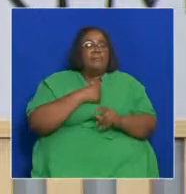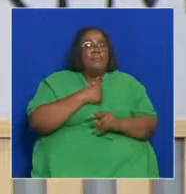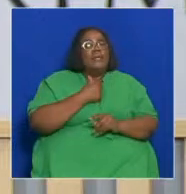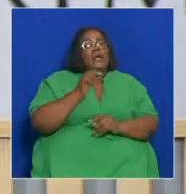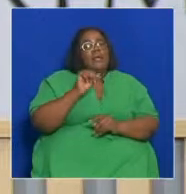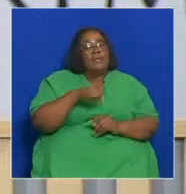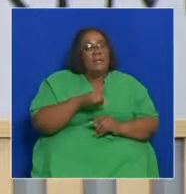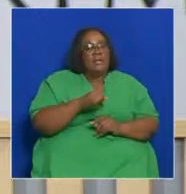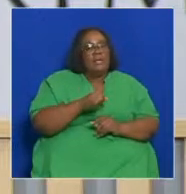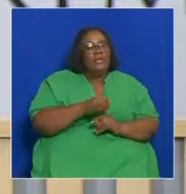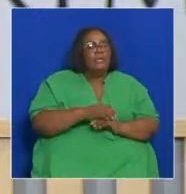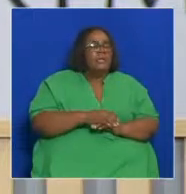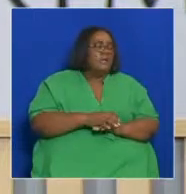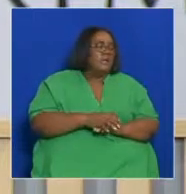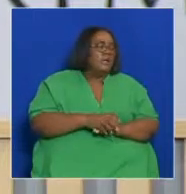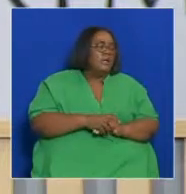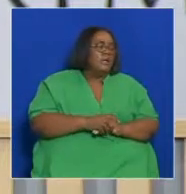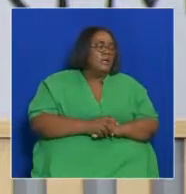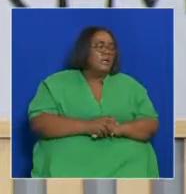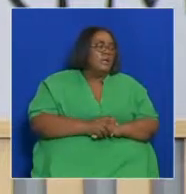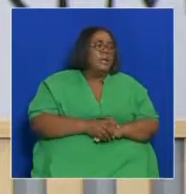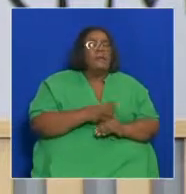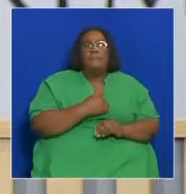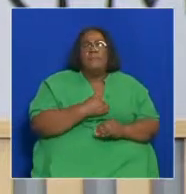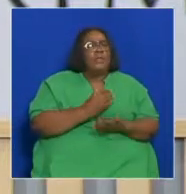I am, however, not sure if